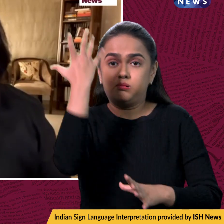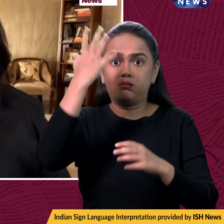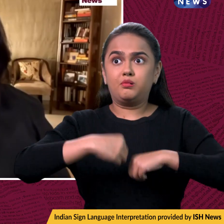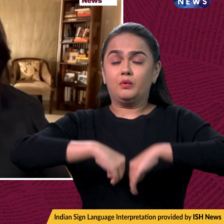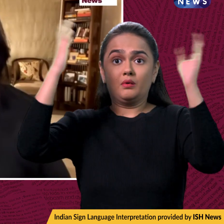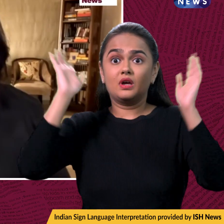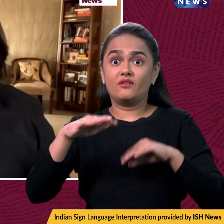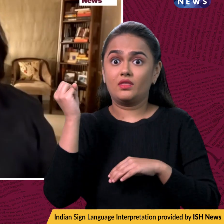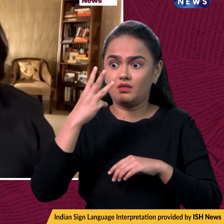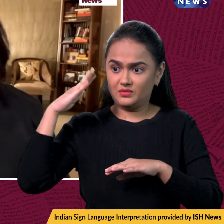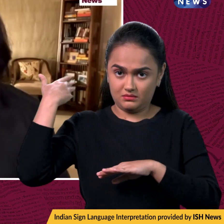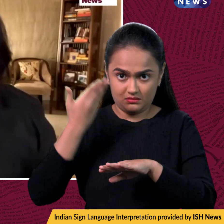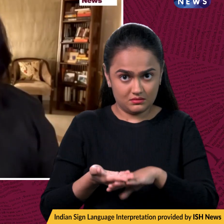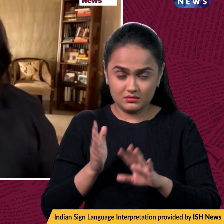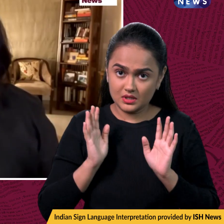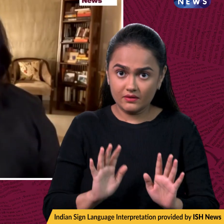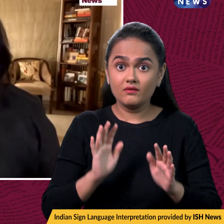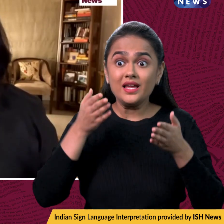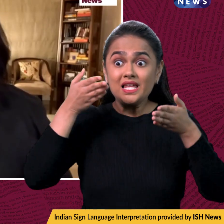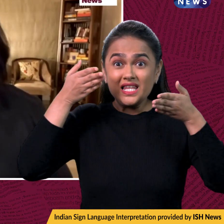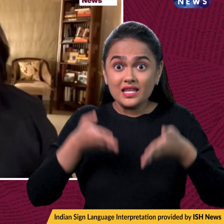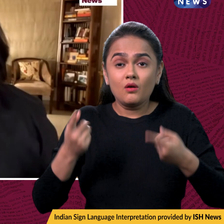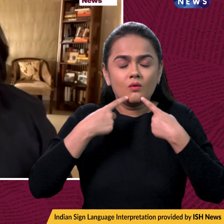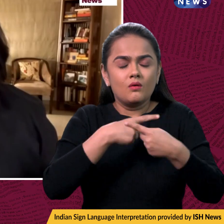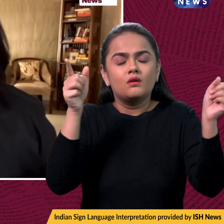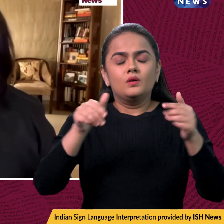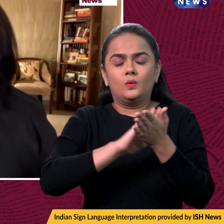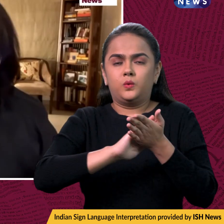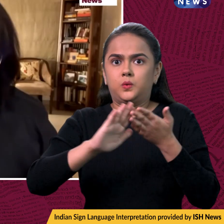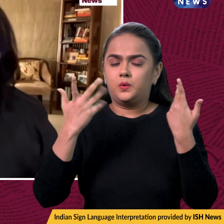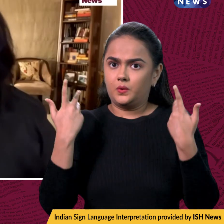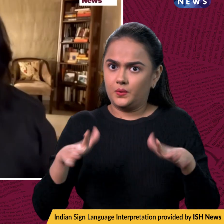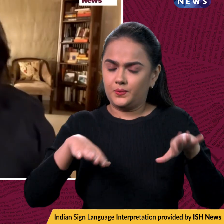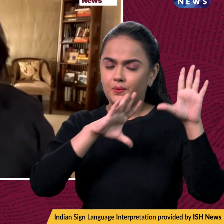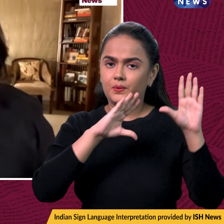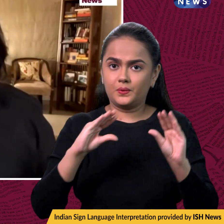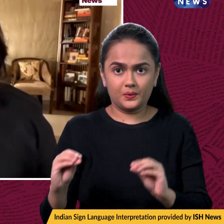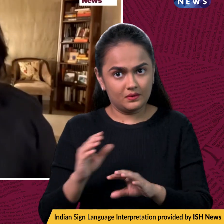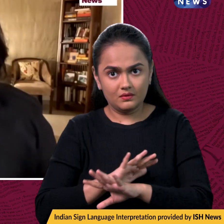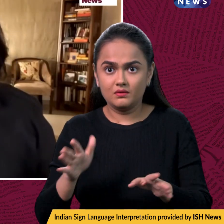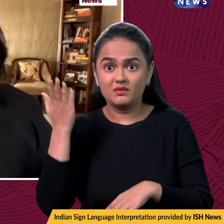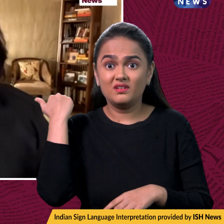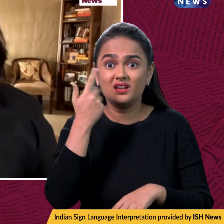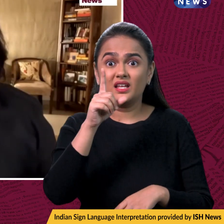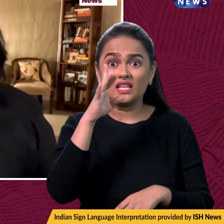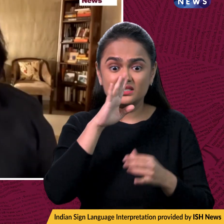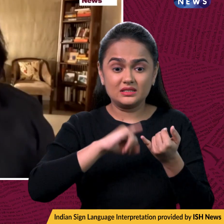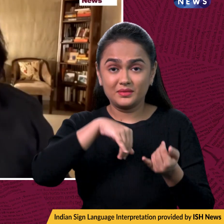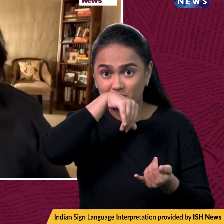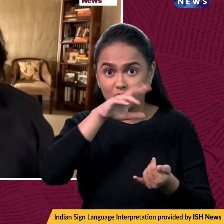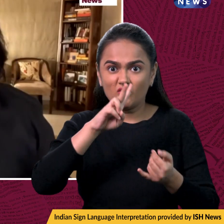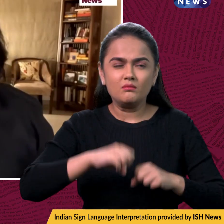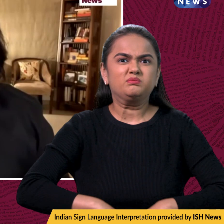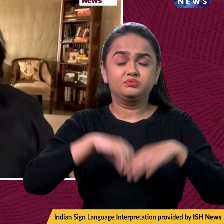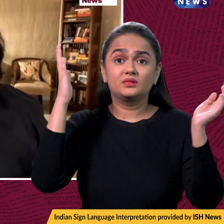months in the island of La Palma. It's officially now been declared over. According to BBC, since the eruption on the 19th of September,